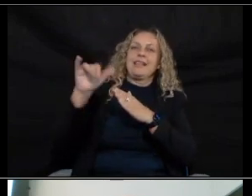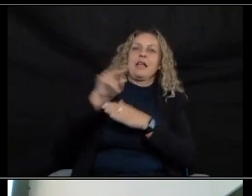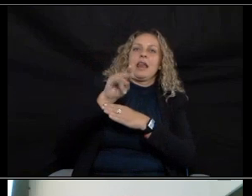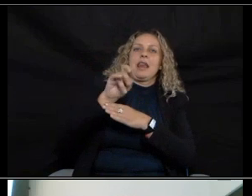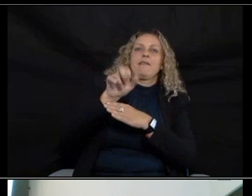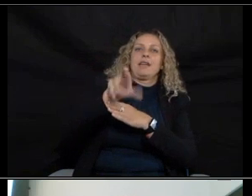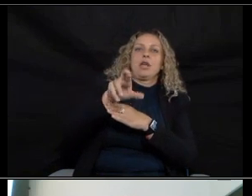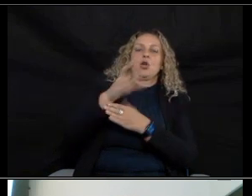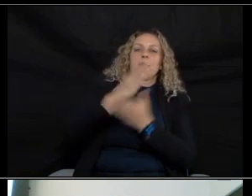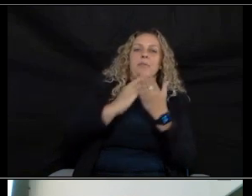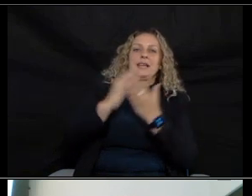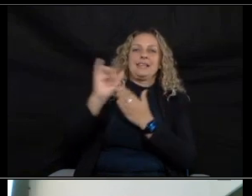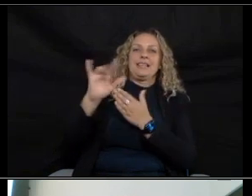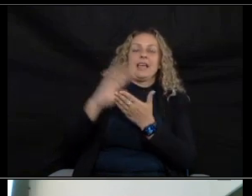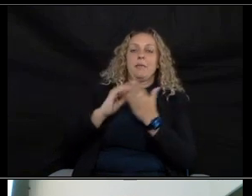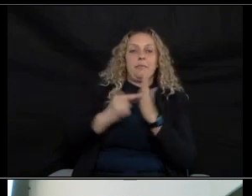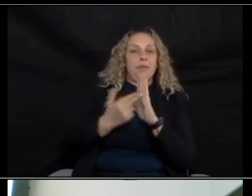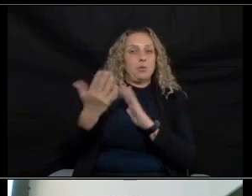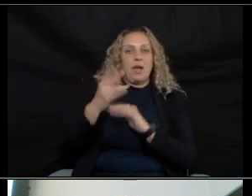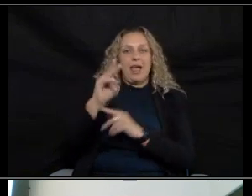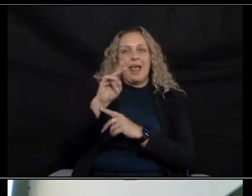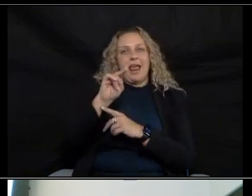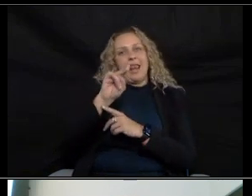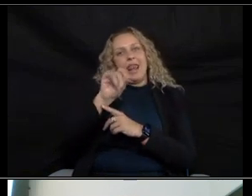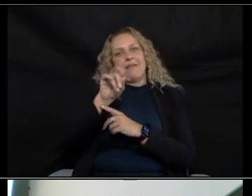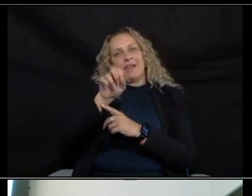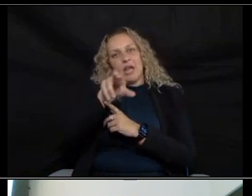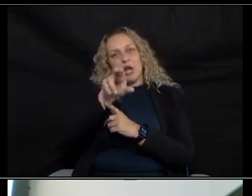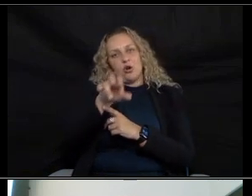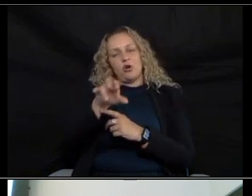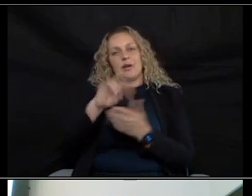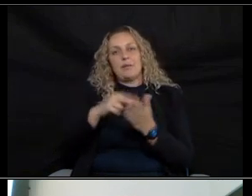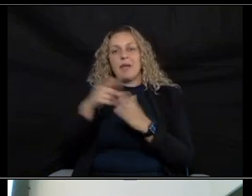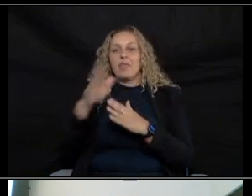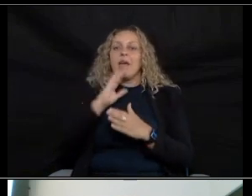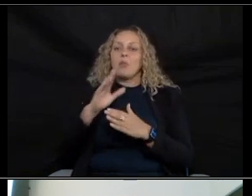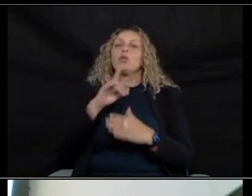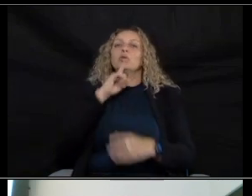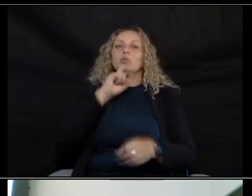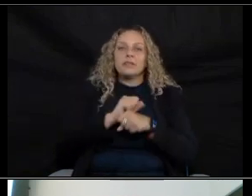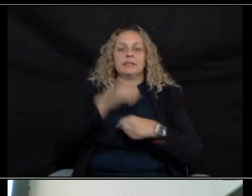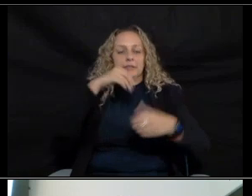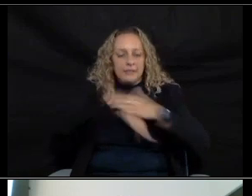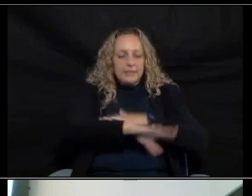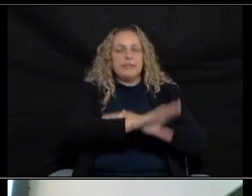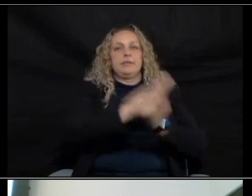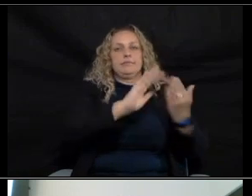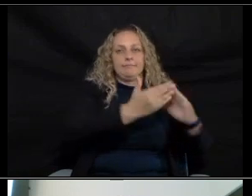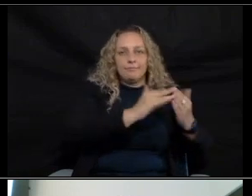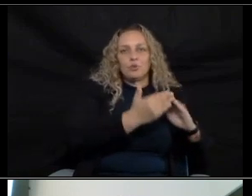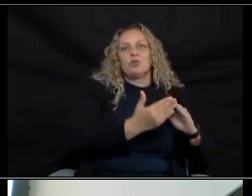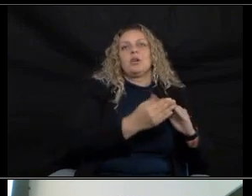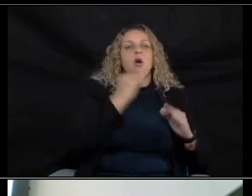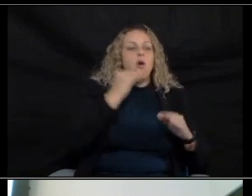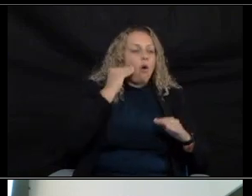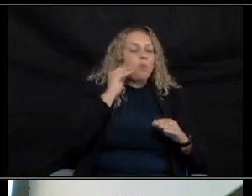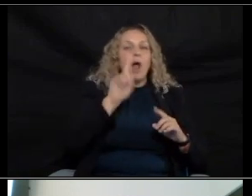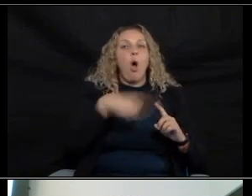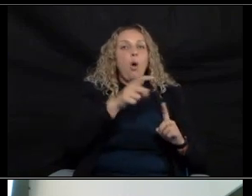piece. And the Navigators will actually be putting boots on the ground in local communities to help people not only